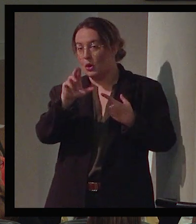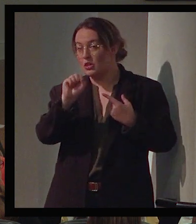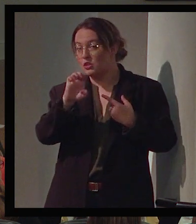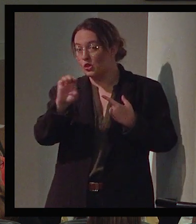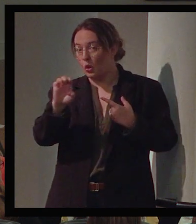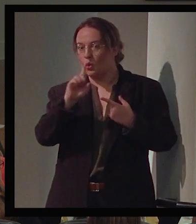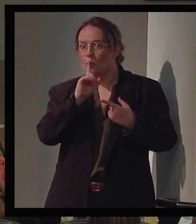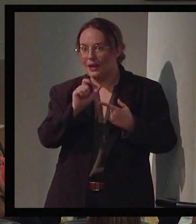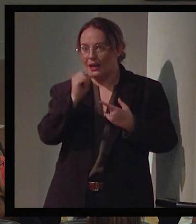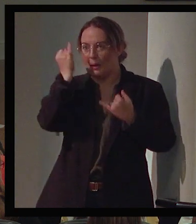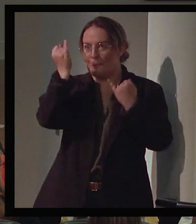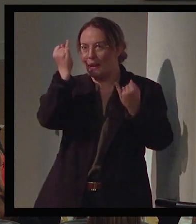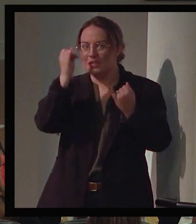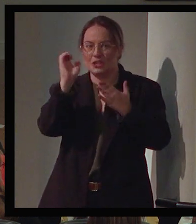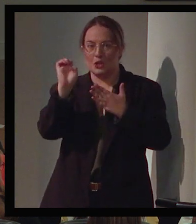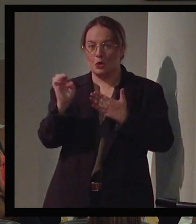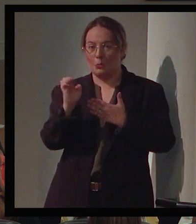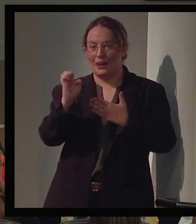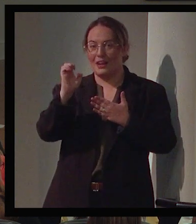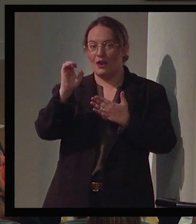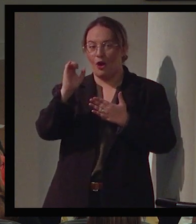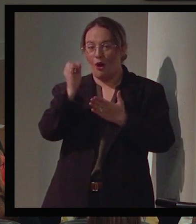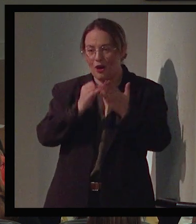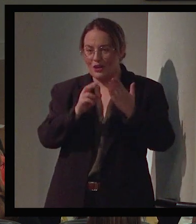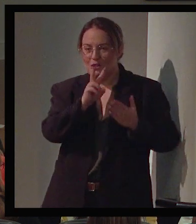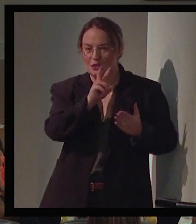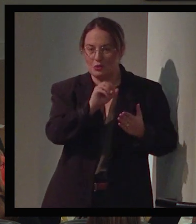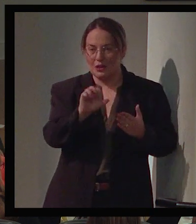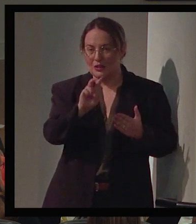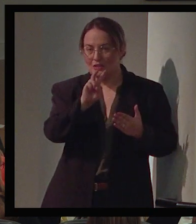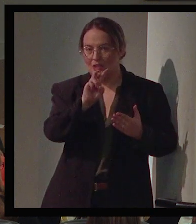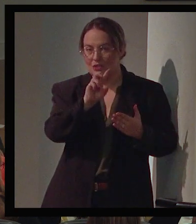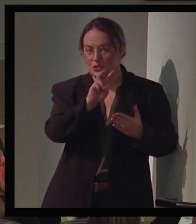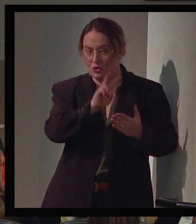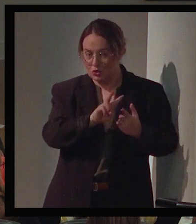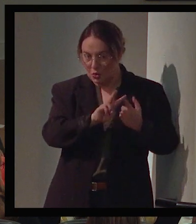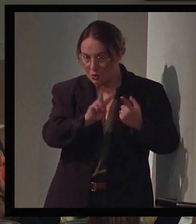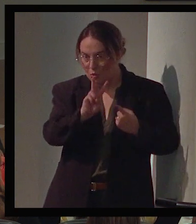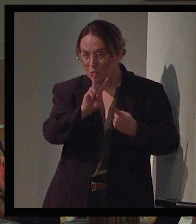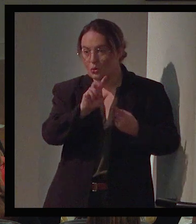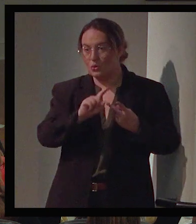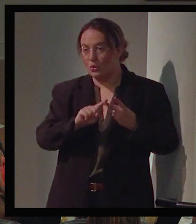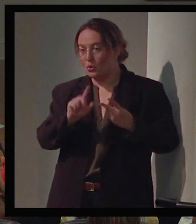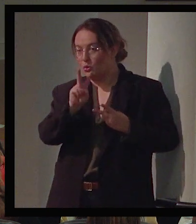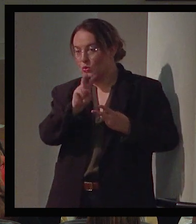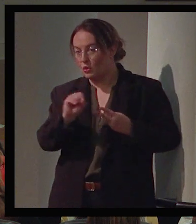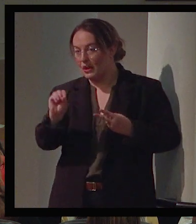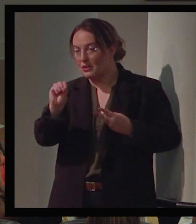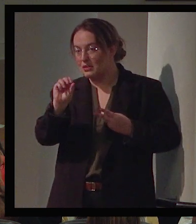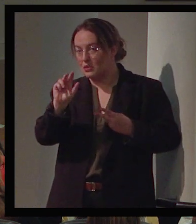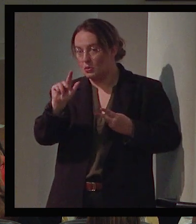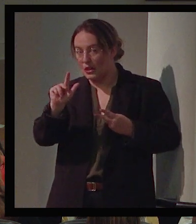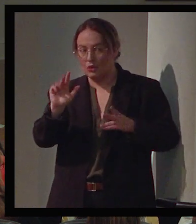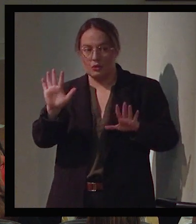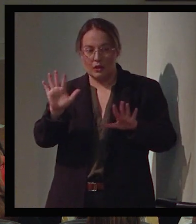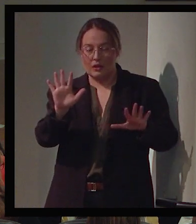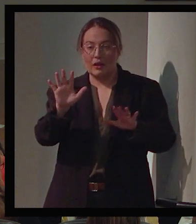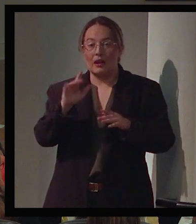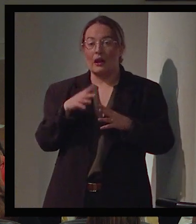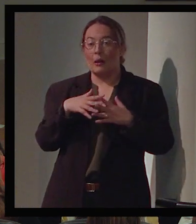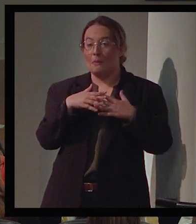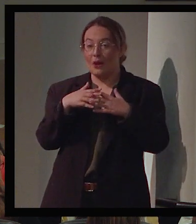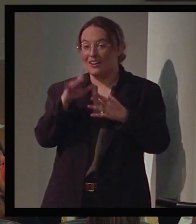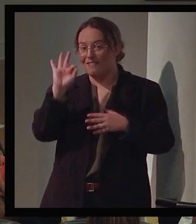in 2022-23. In previous curatorial positions at the American Federation for the